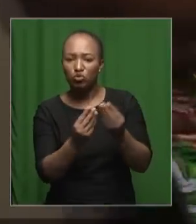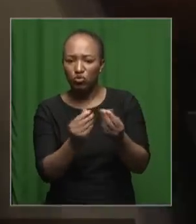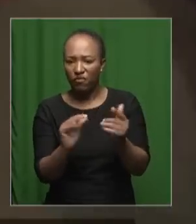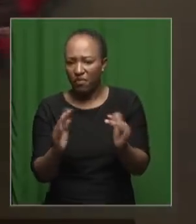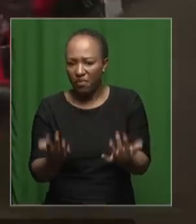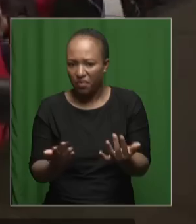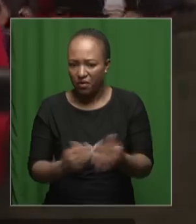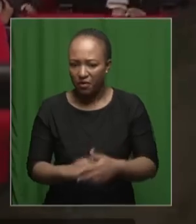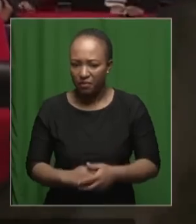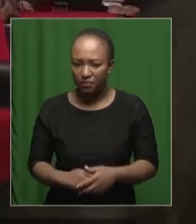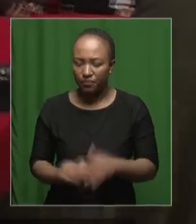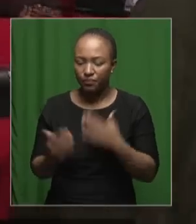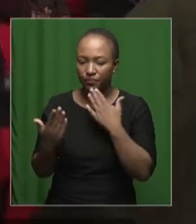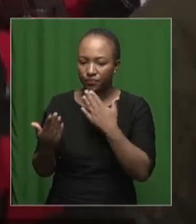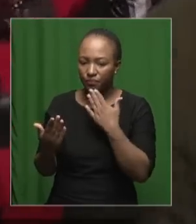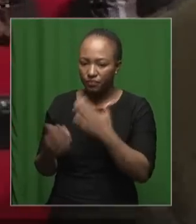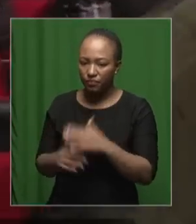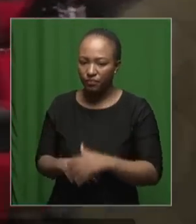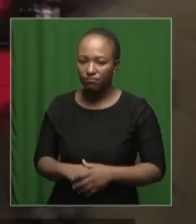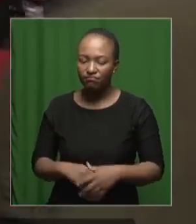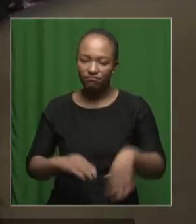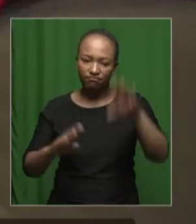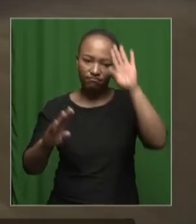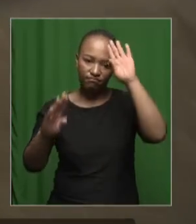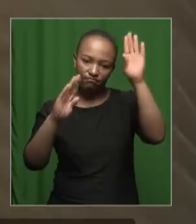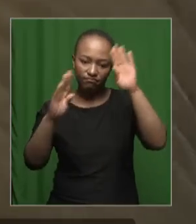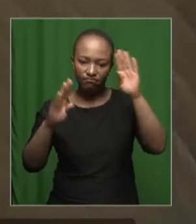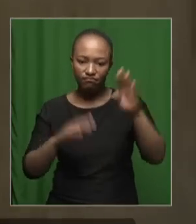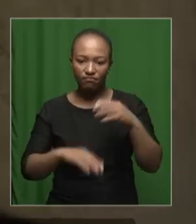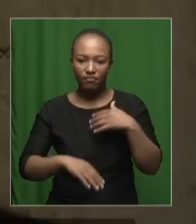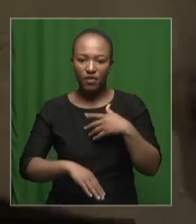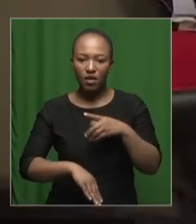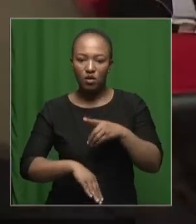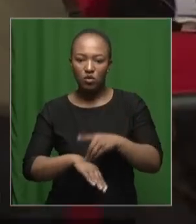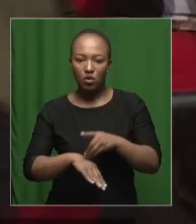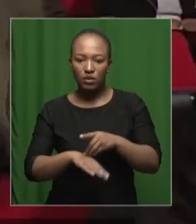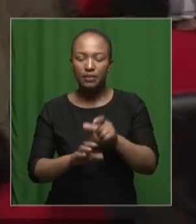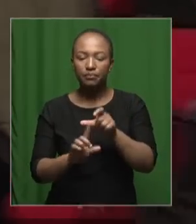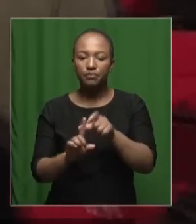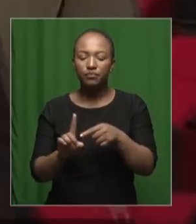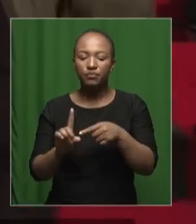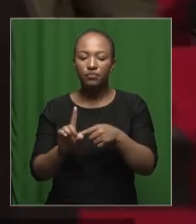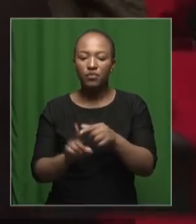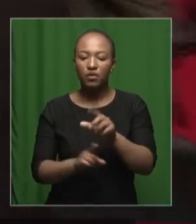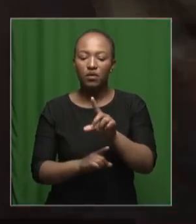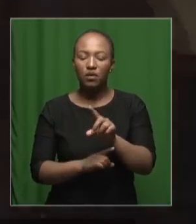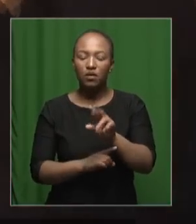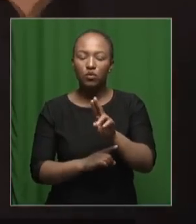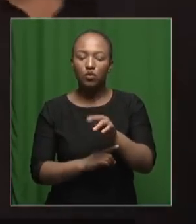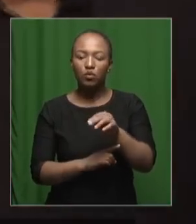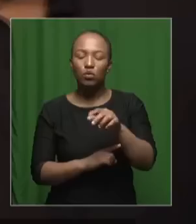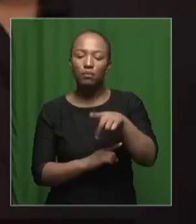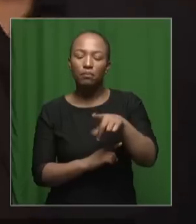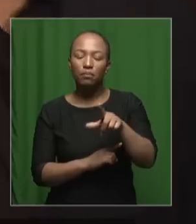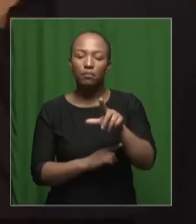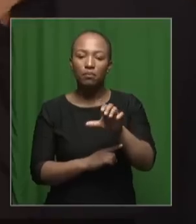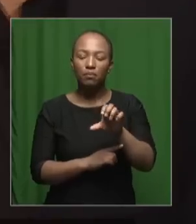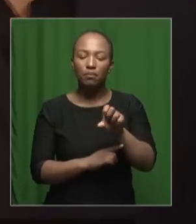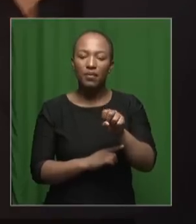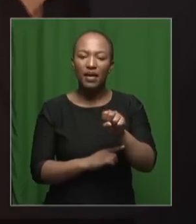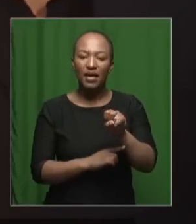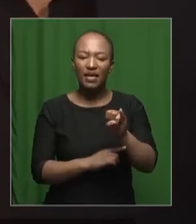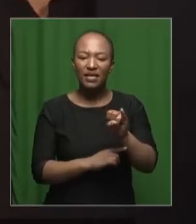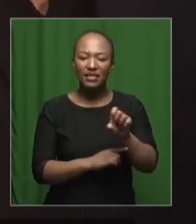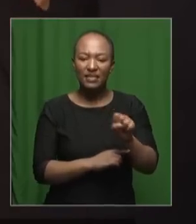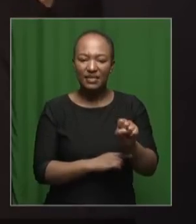indeed. Ma'am? Good evening. I am Dr. Moseline Duplessis from the Patriotic Alliance. I just want to